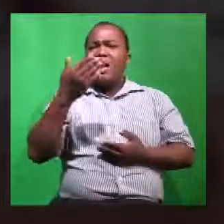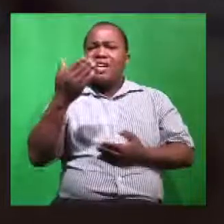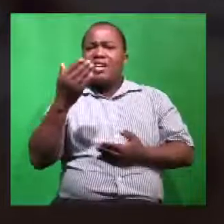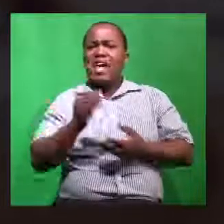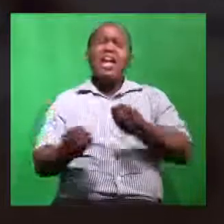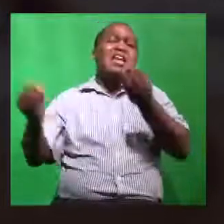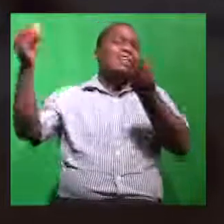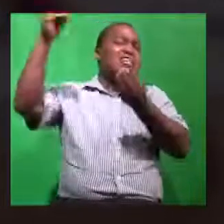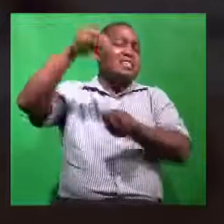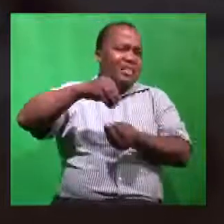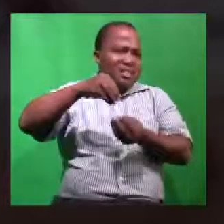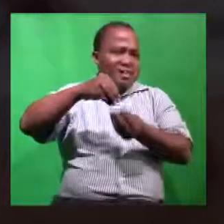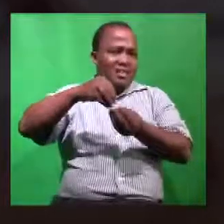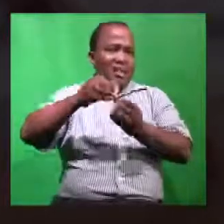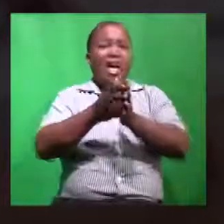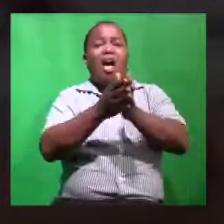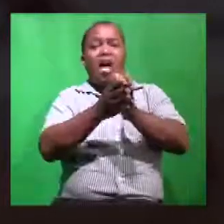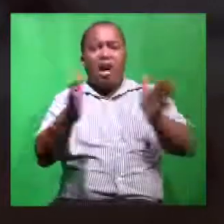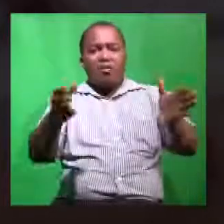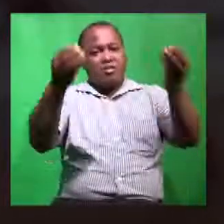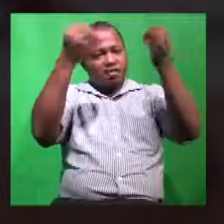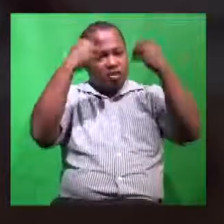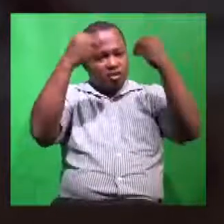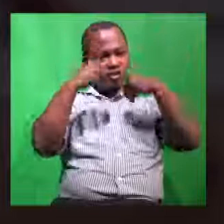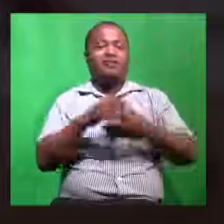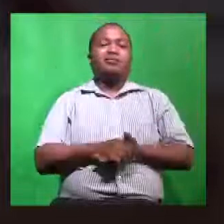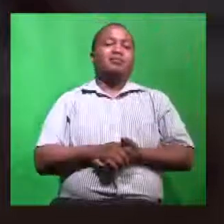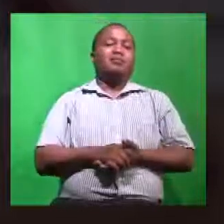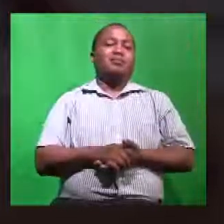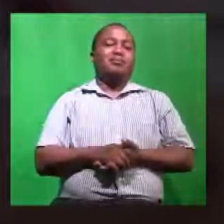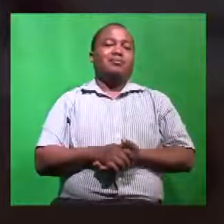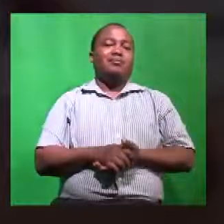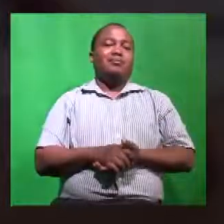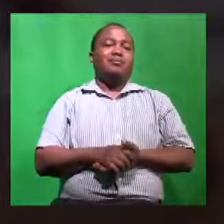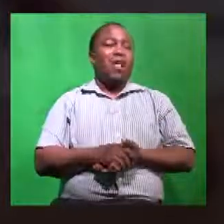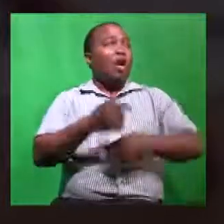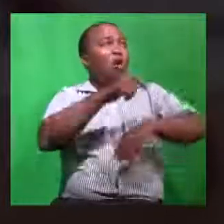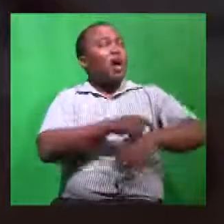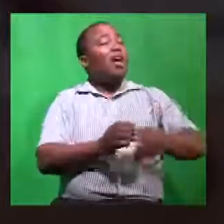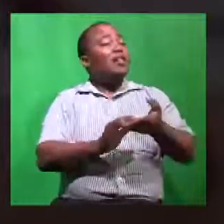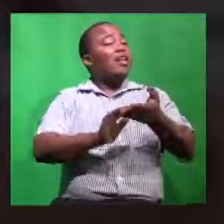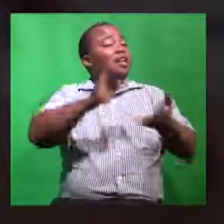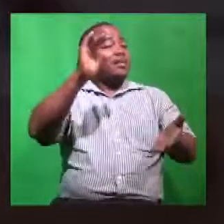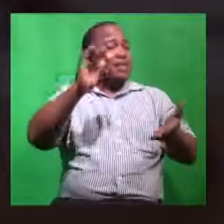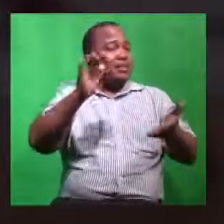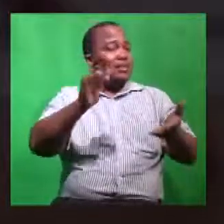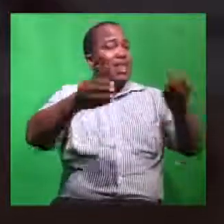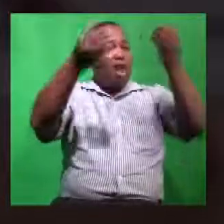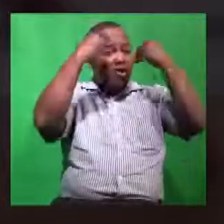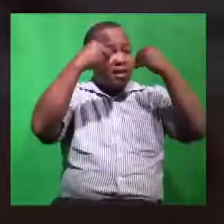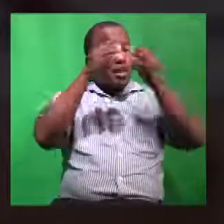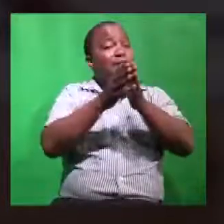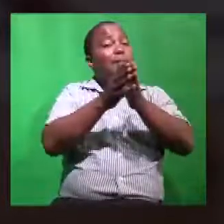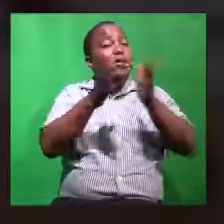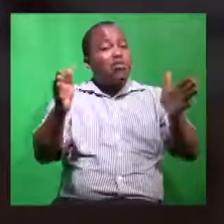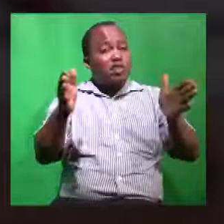increasing educational opportunities. This is very important thing, my dear student. So when you increase those opportunities, it means that you're getting the point